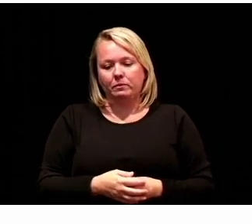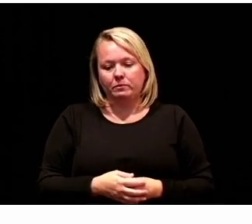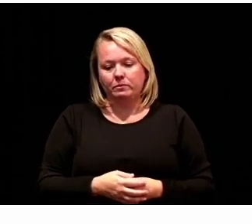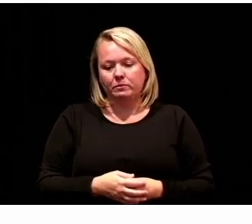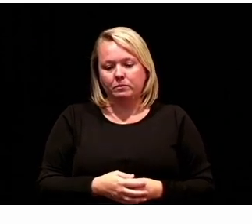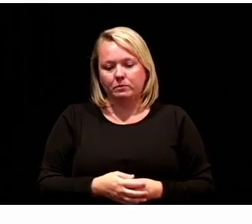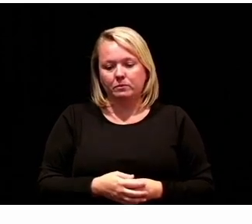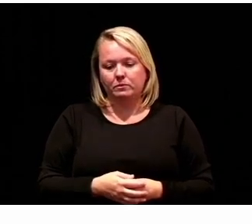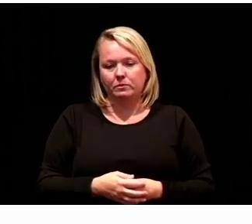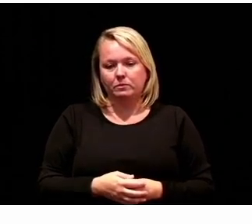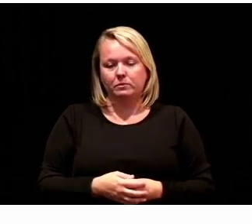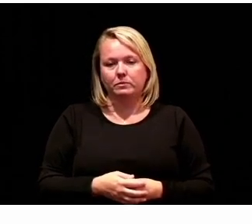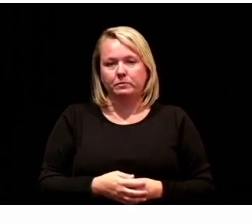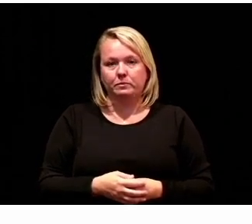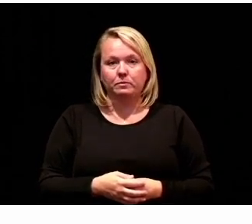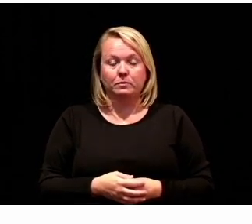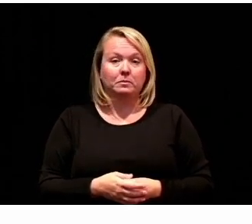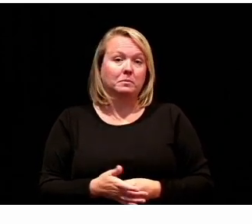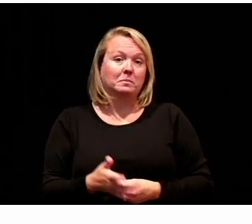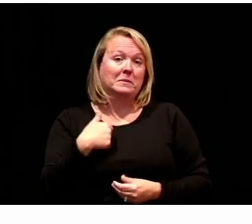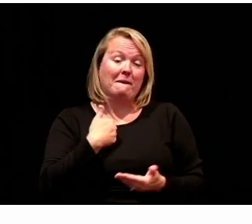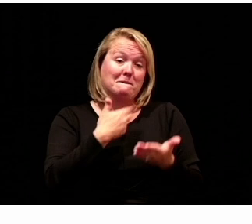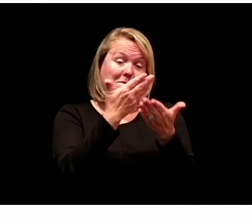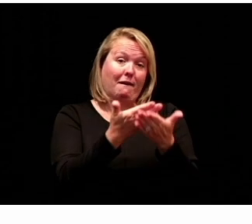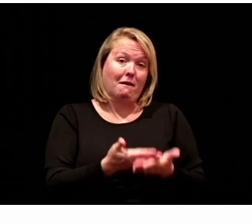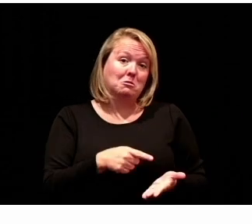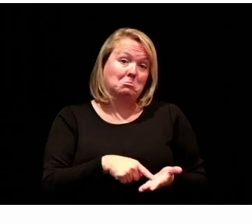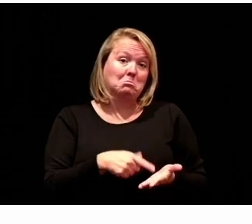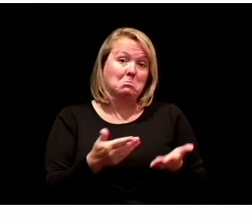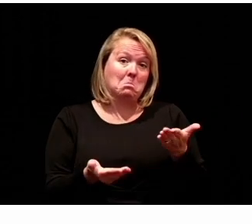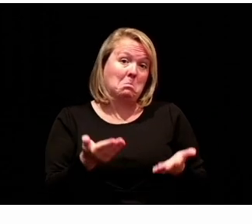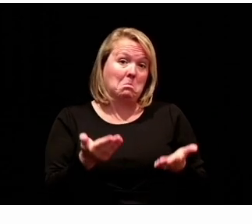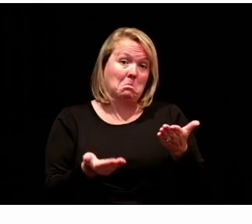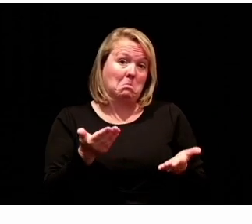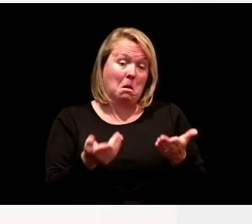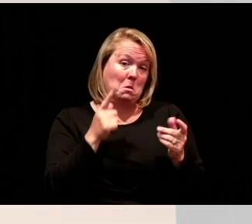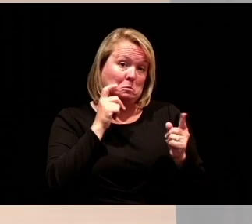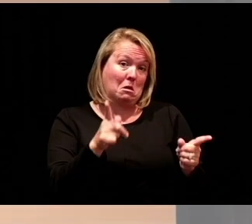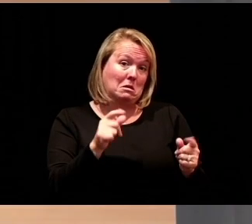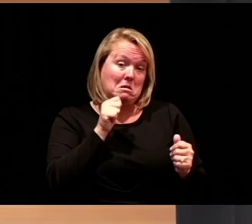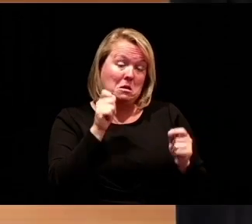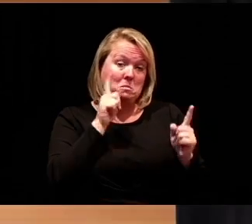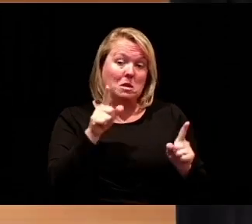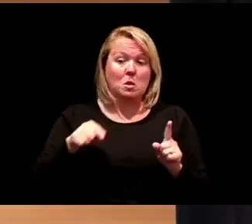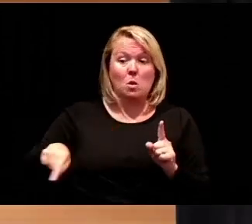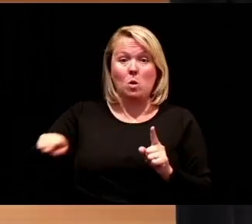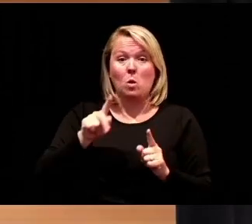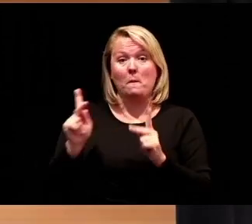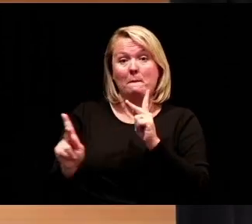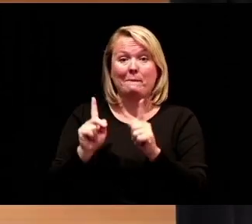non-Hispanic men. I think the Native Americans are even higher. There's a huge whole historical and